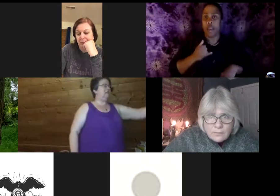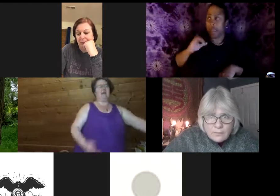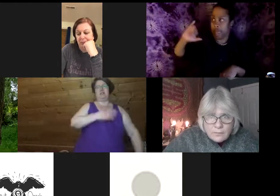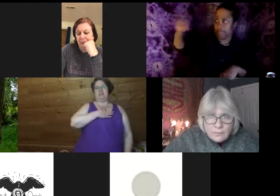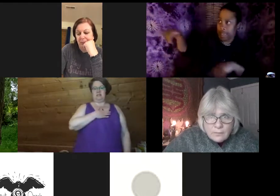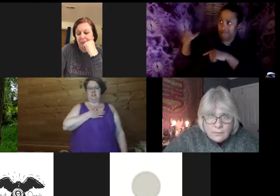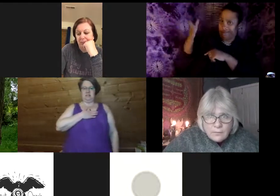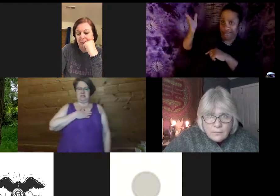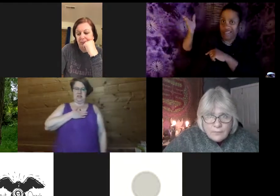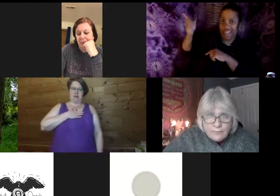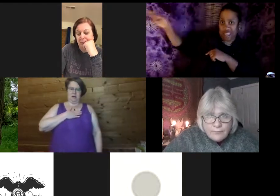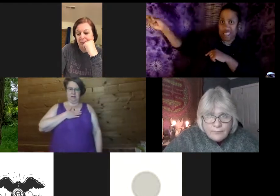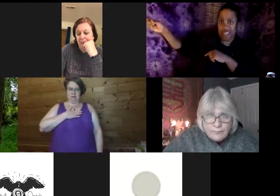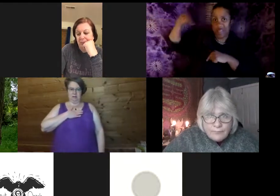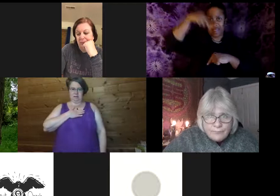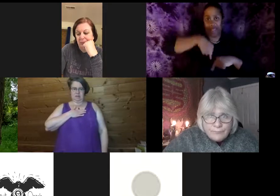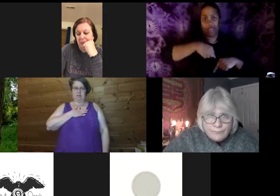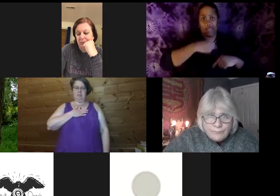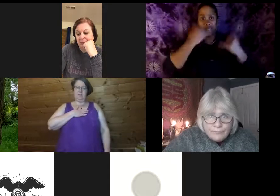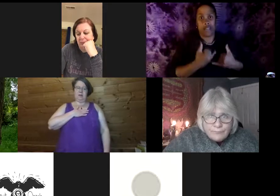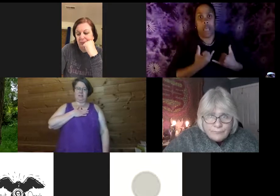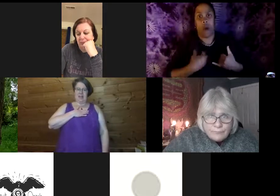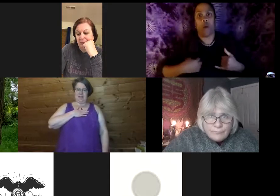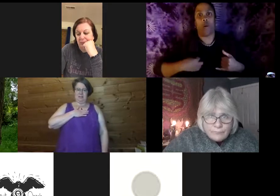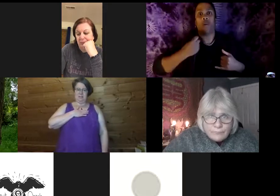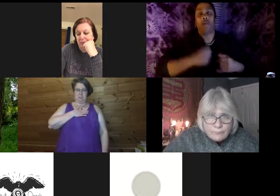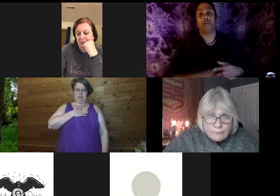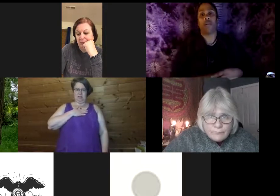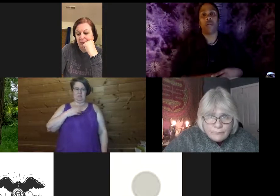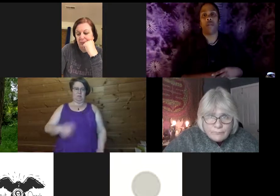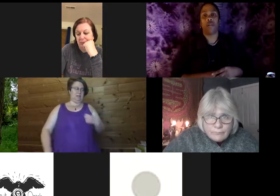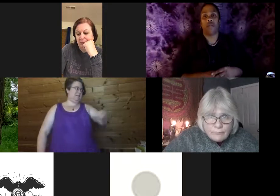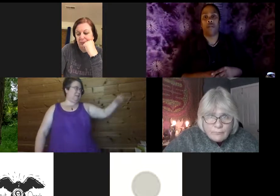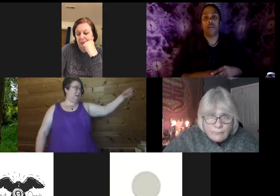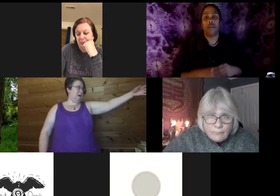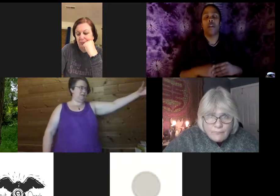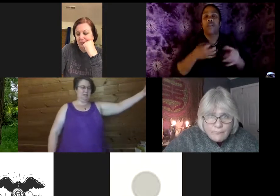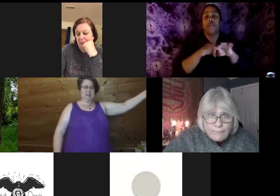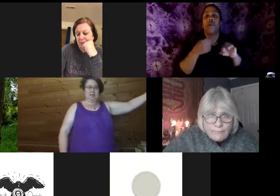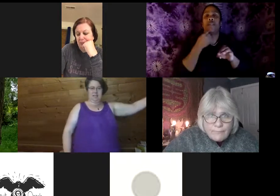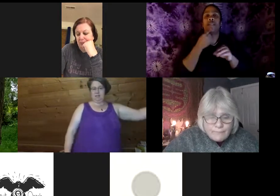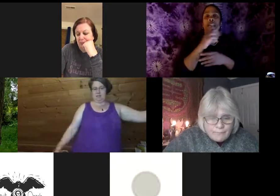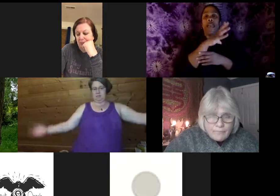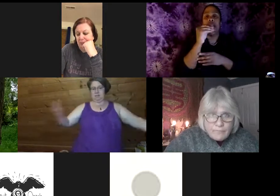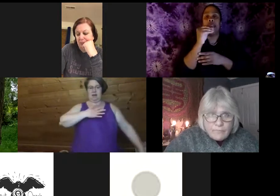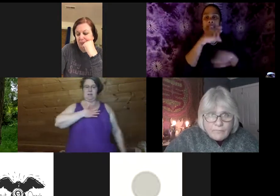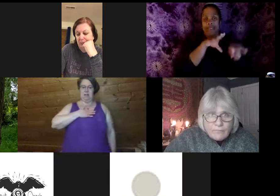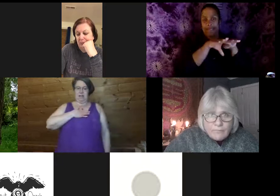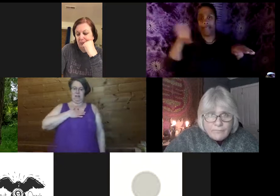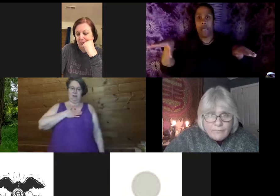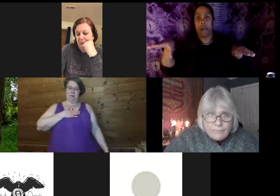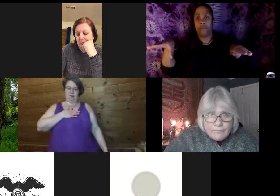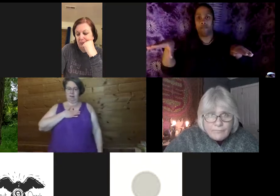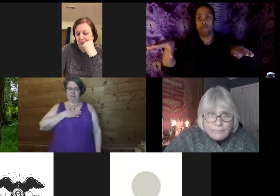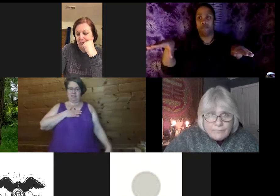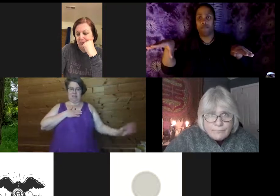then, and this is now. It's important to say and in between. It's important to step out and then to step down and bring